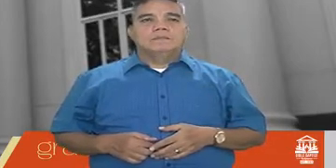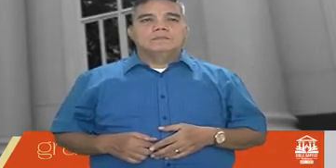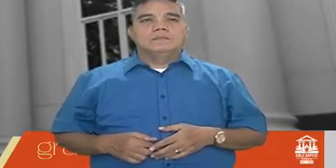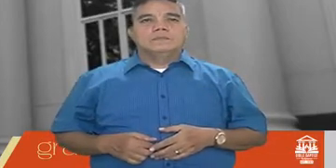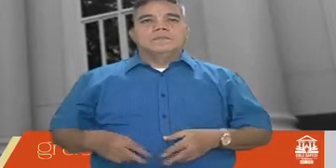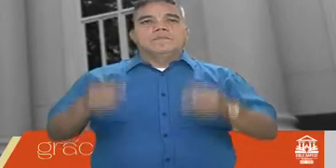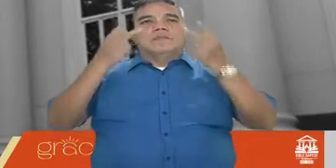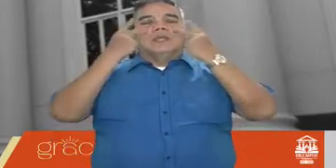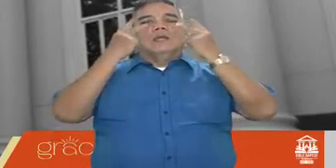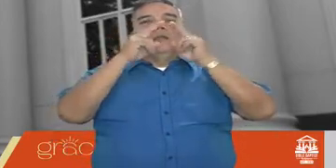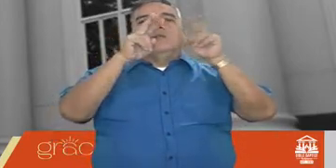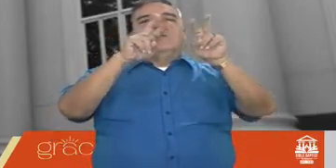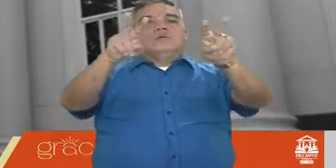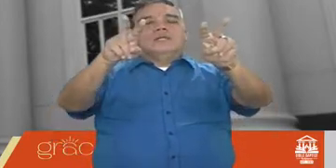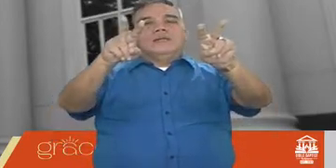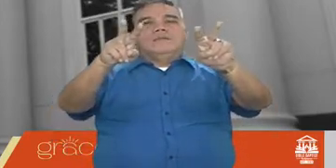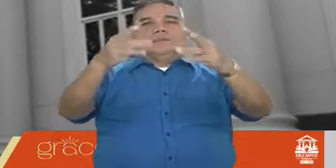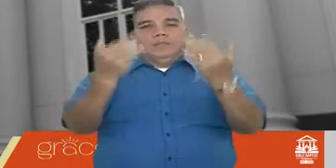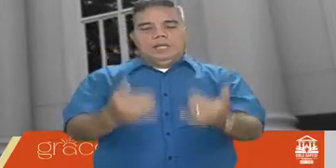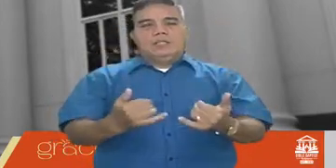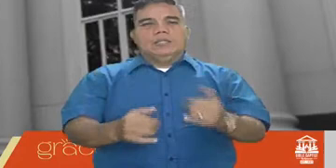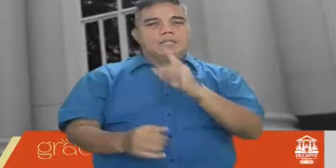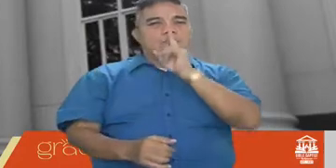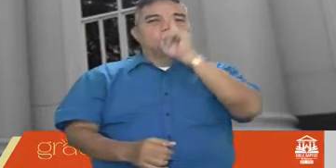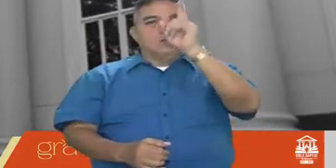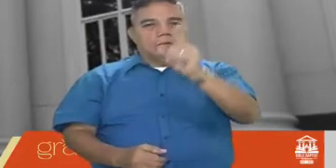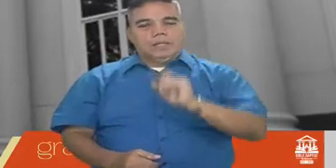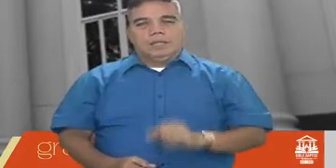First, looking diligently is our text.